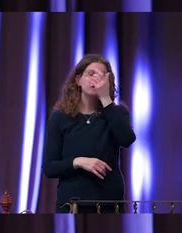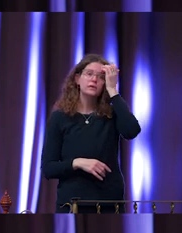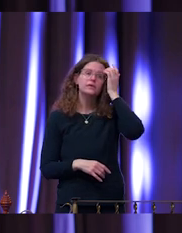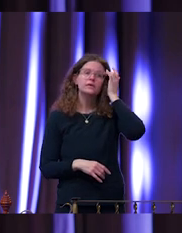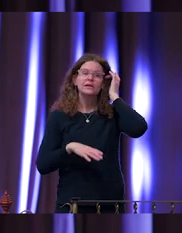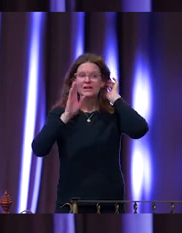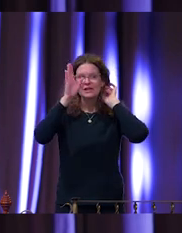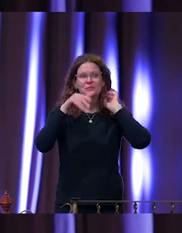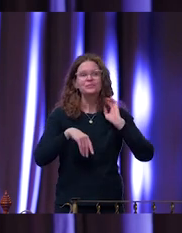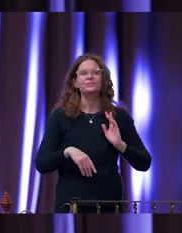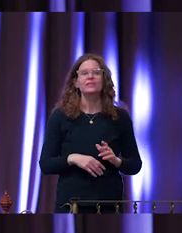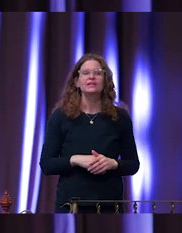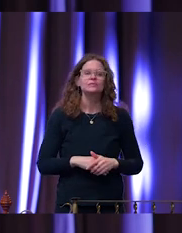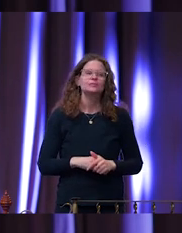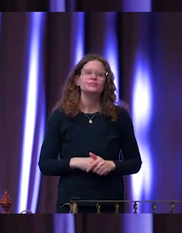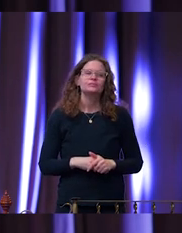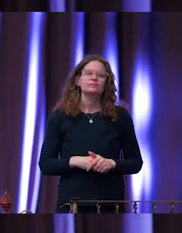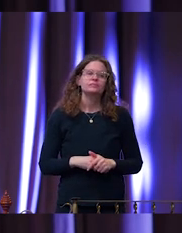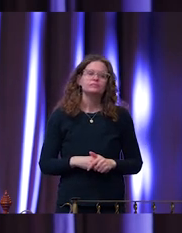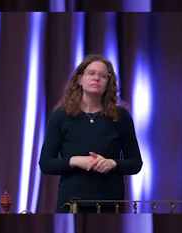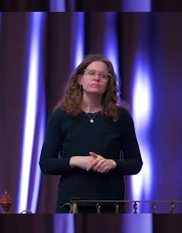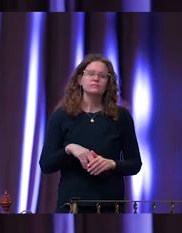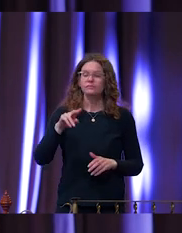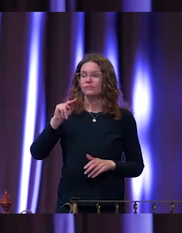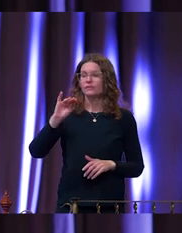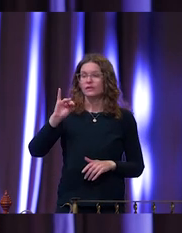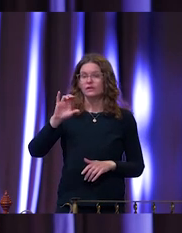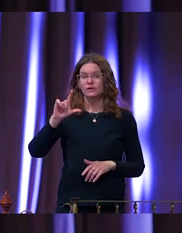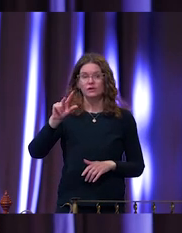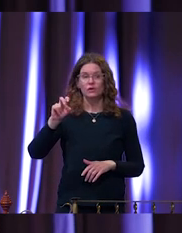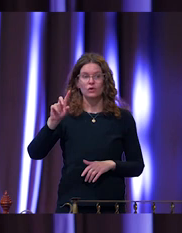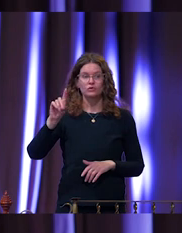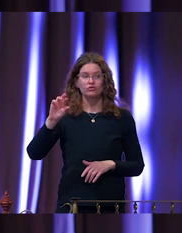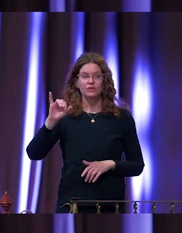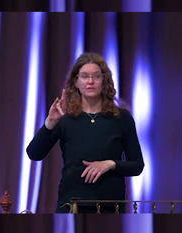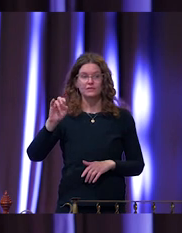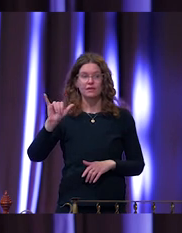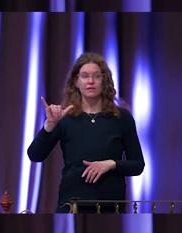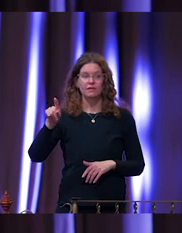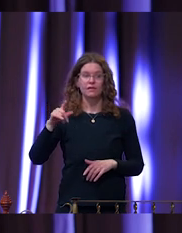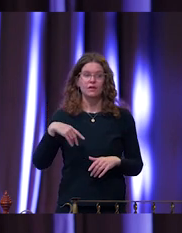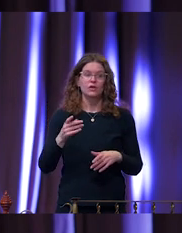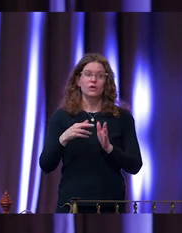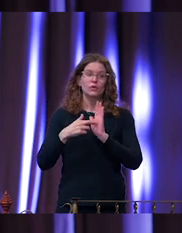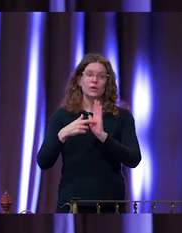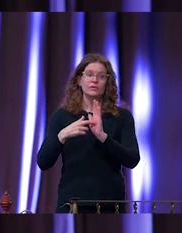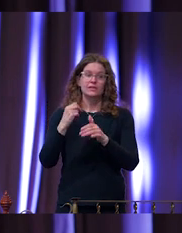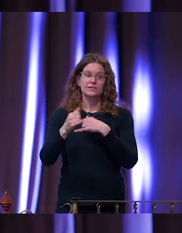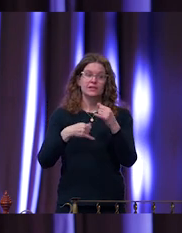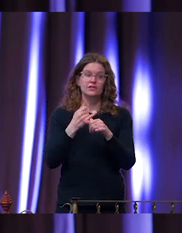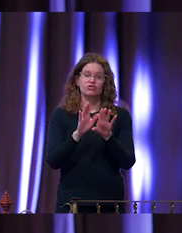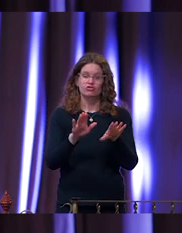Hello? Ah, here we are. I have Nicole Dreisky, who represents MacArthur-Driehaus Grantee International Children's